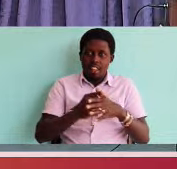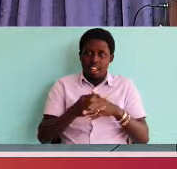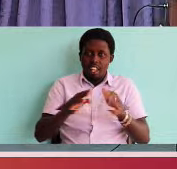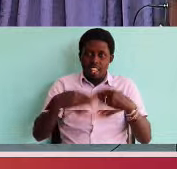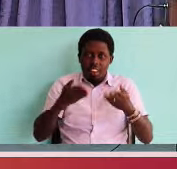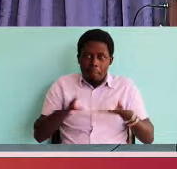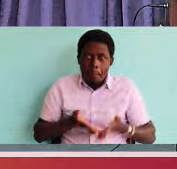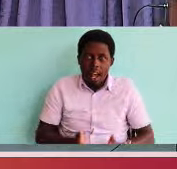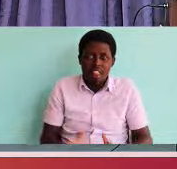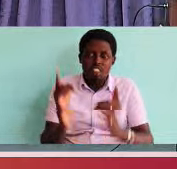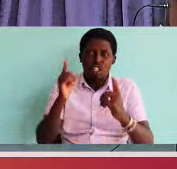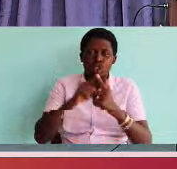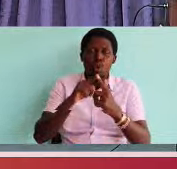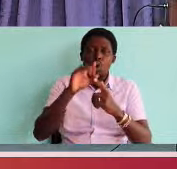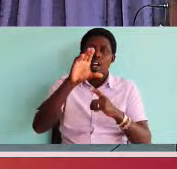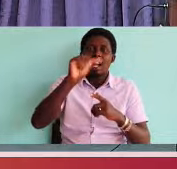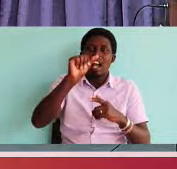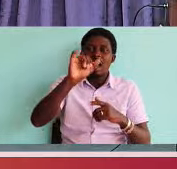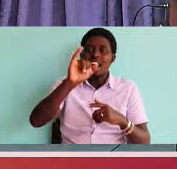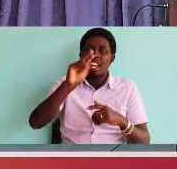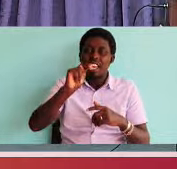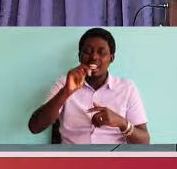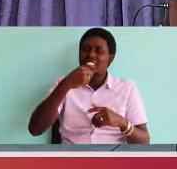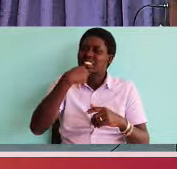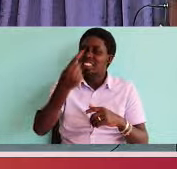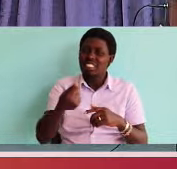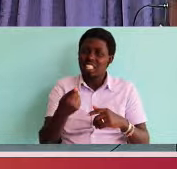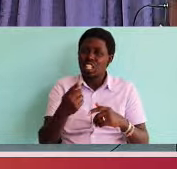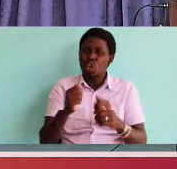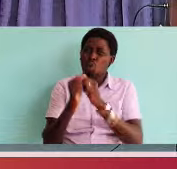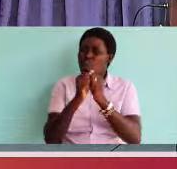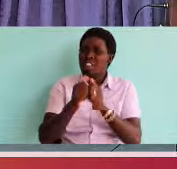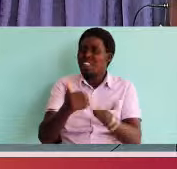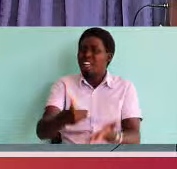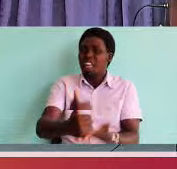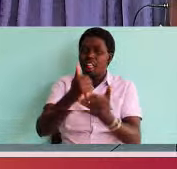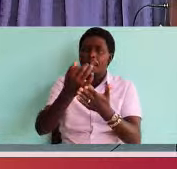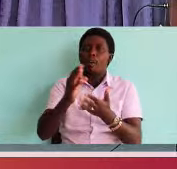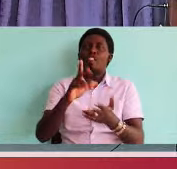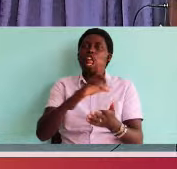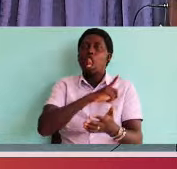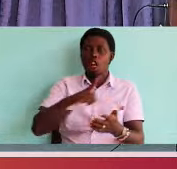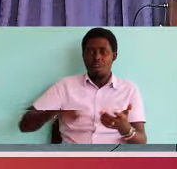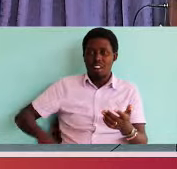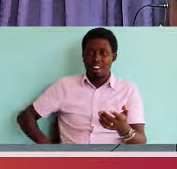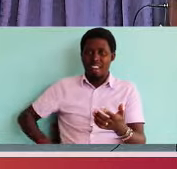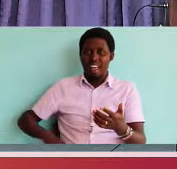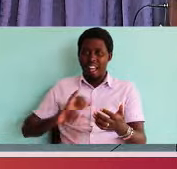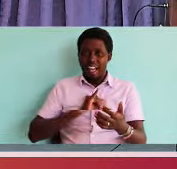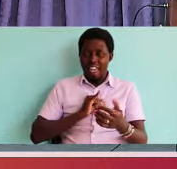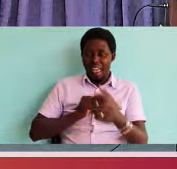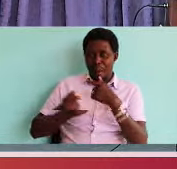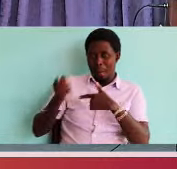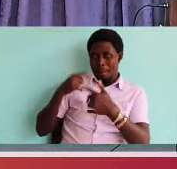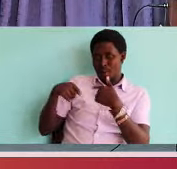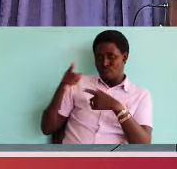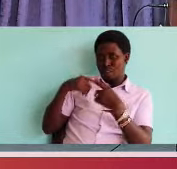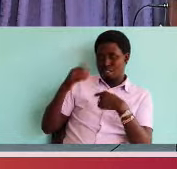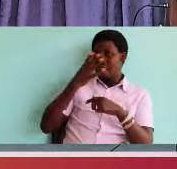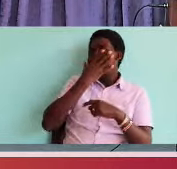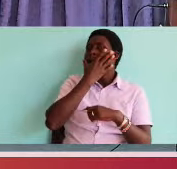Cain. She said, "With the help of the Lord, I have brought forth a